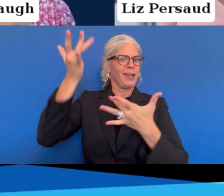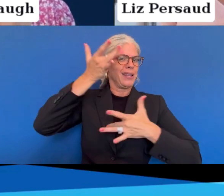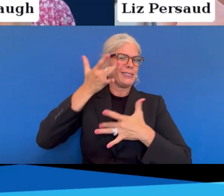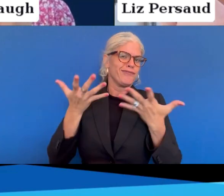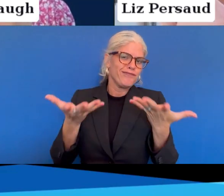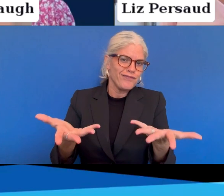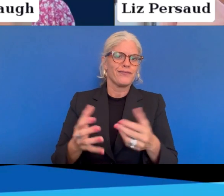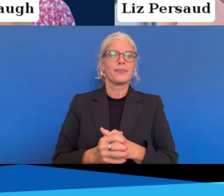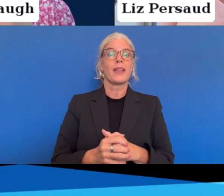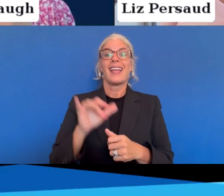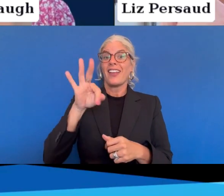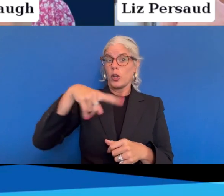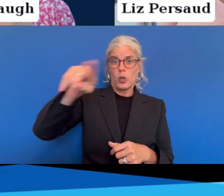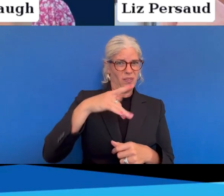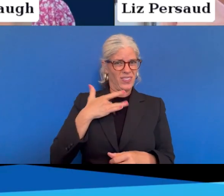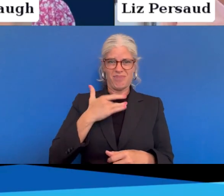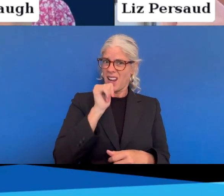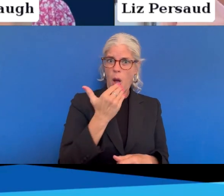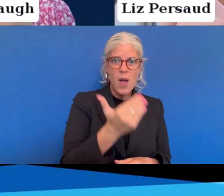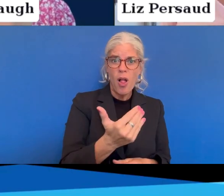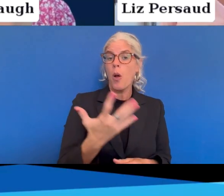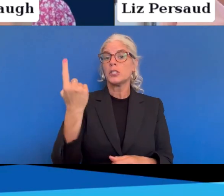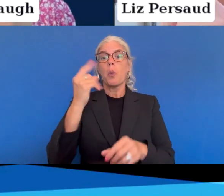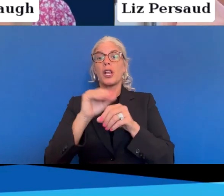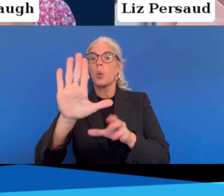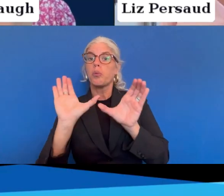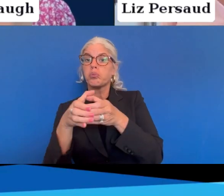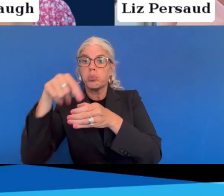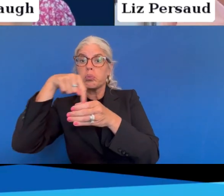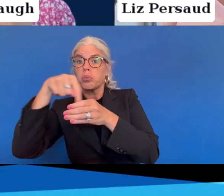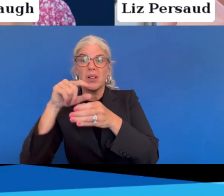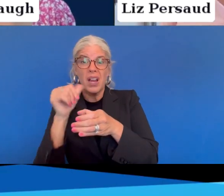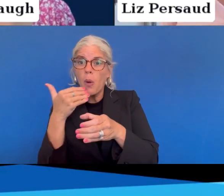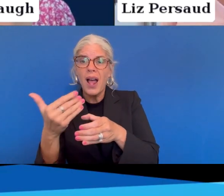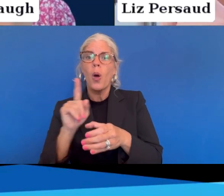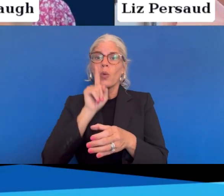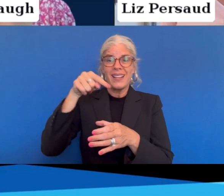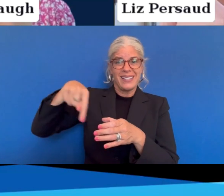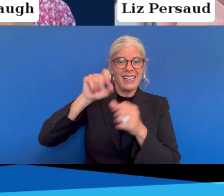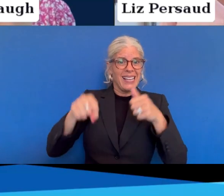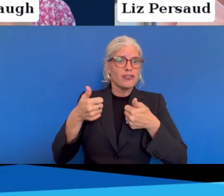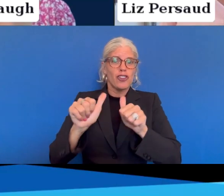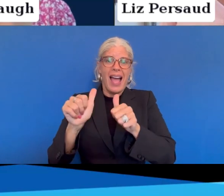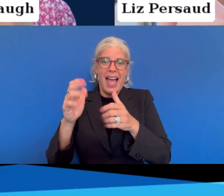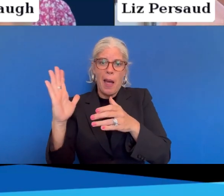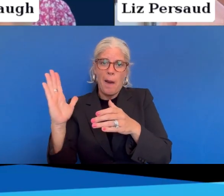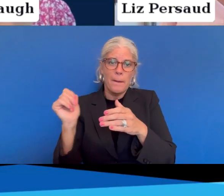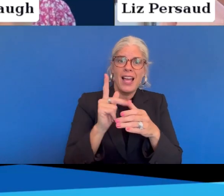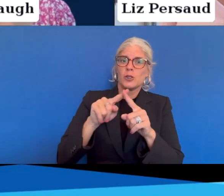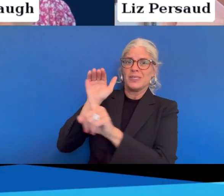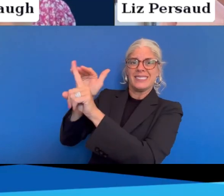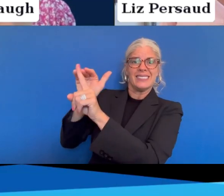well, somebody in your tribe, if they can be really trying to bring back in those